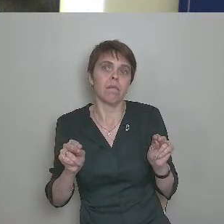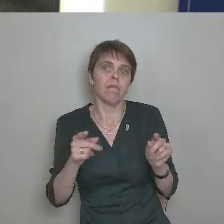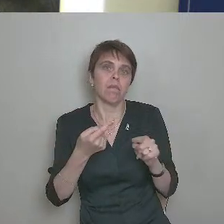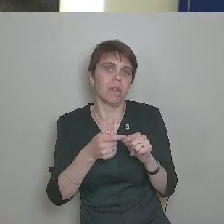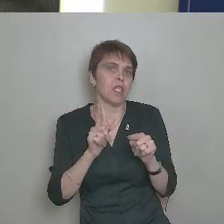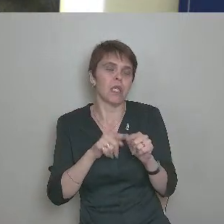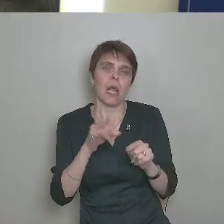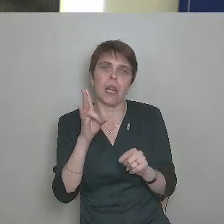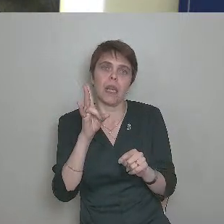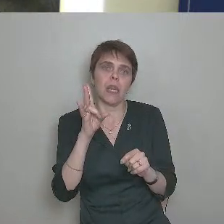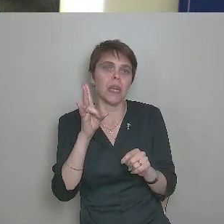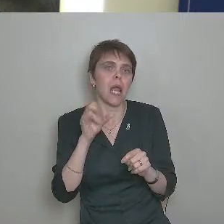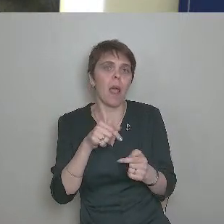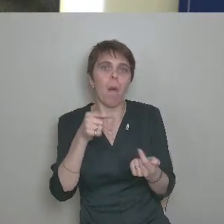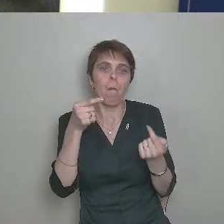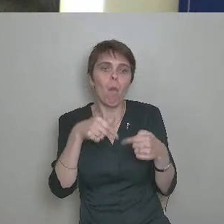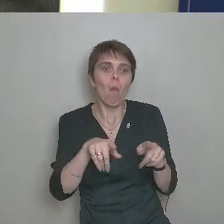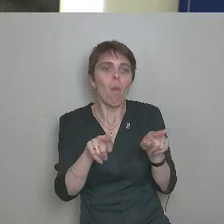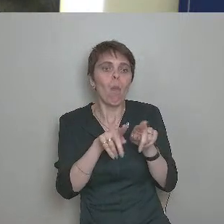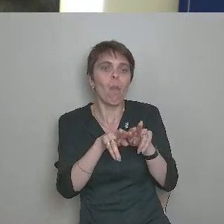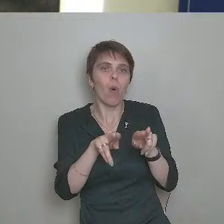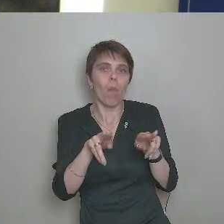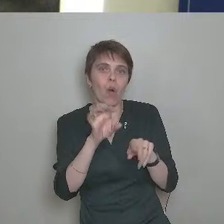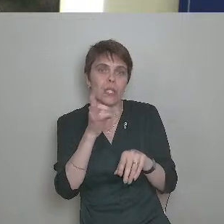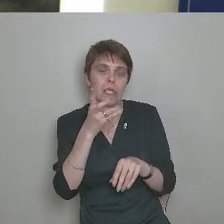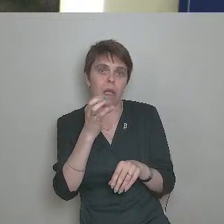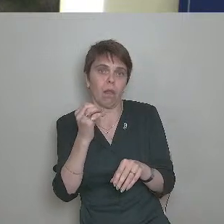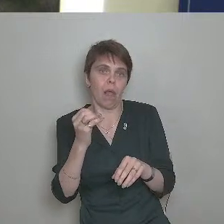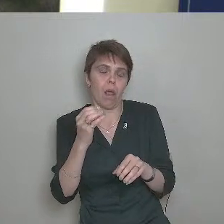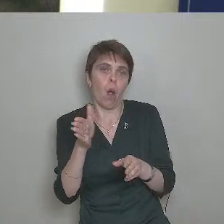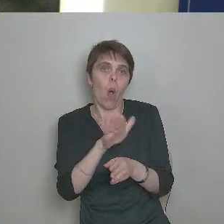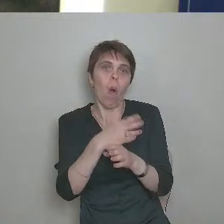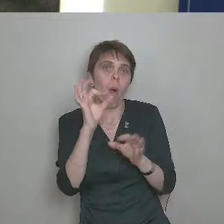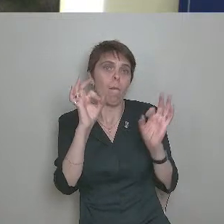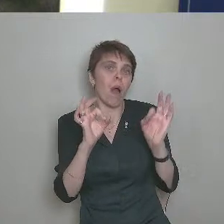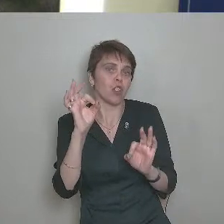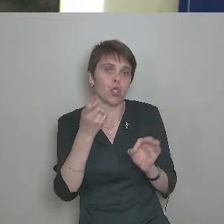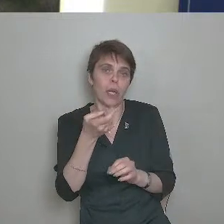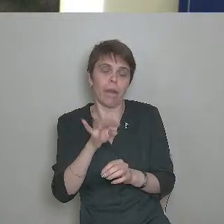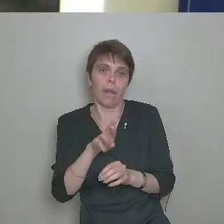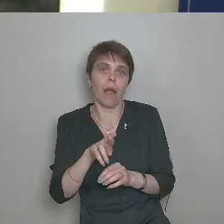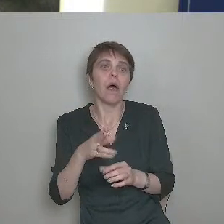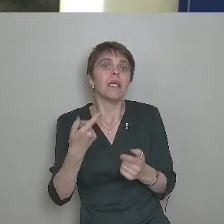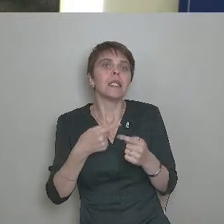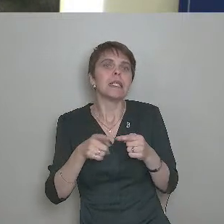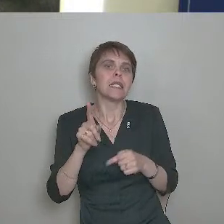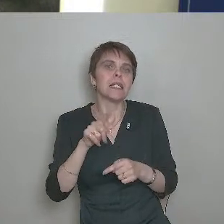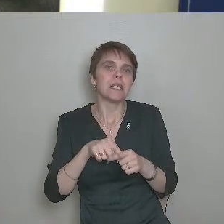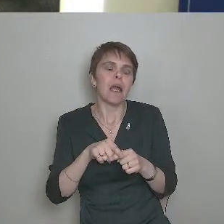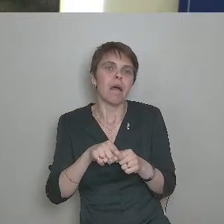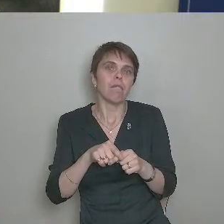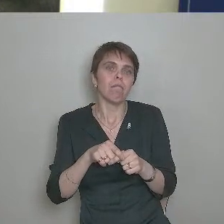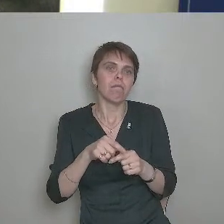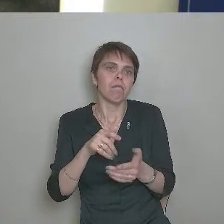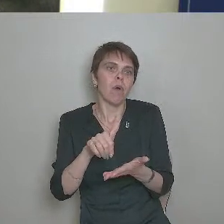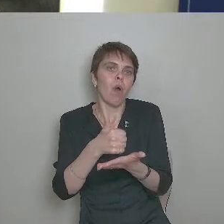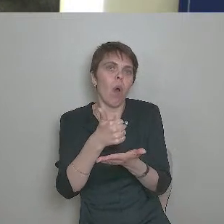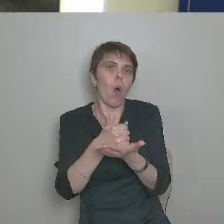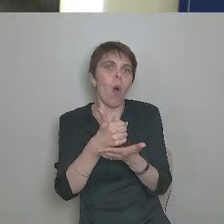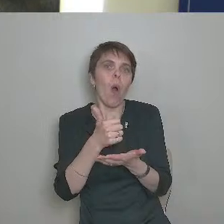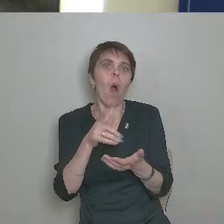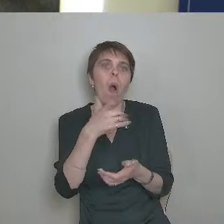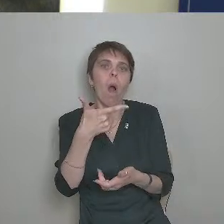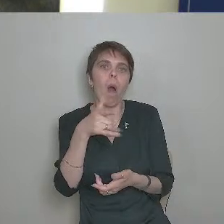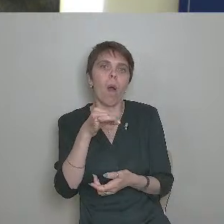delaying the submission of the declaration until the oath is being taken by the councillor who has been elected is not